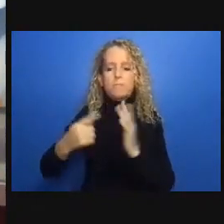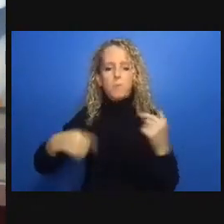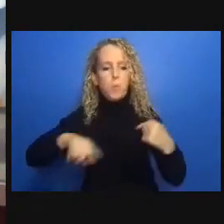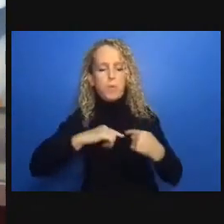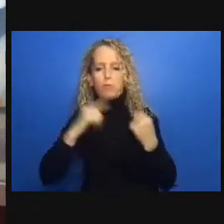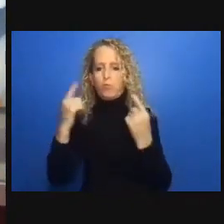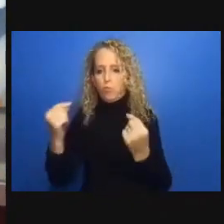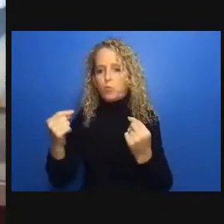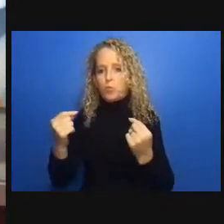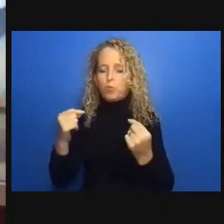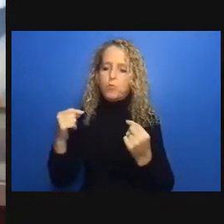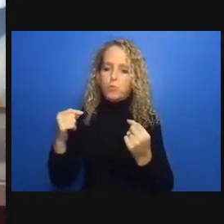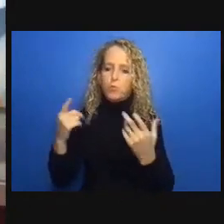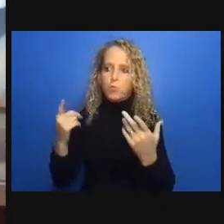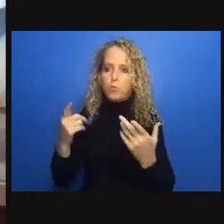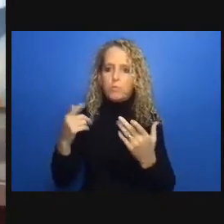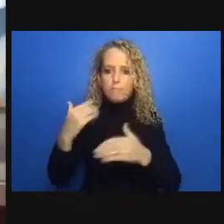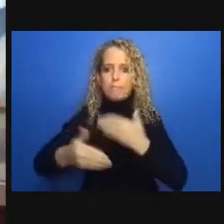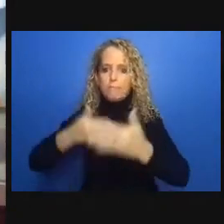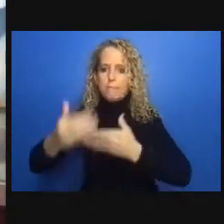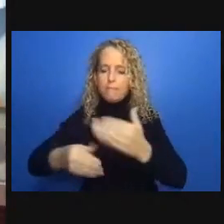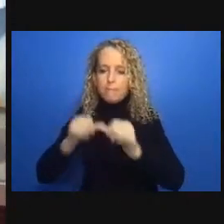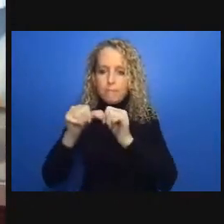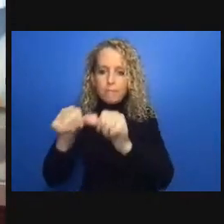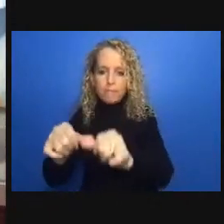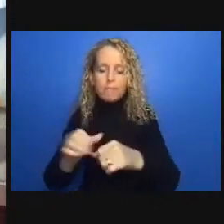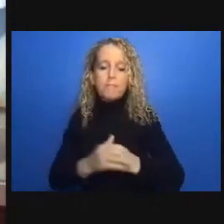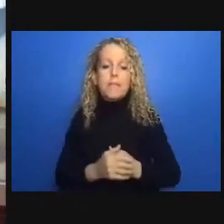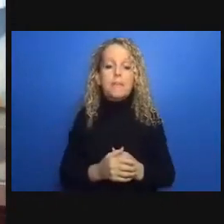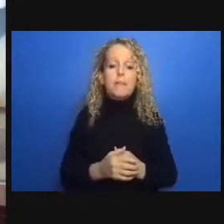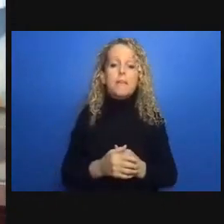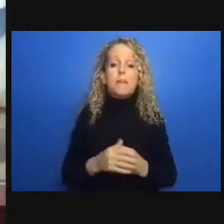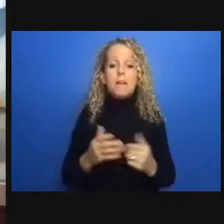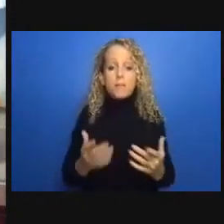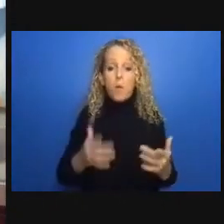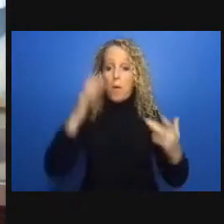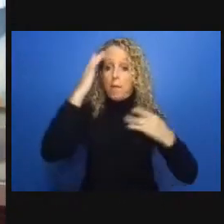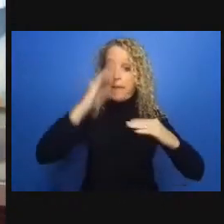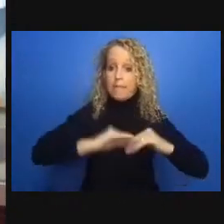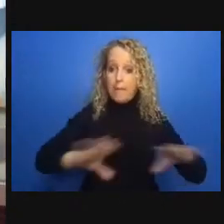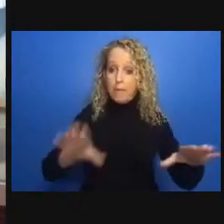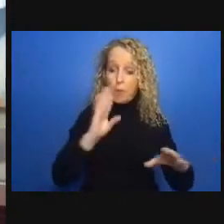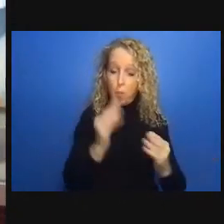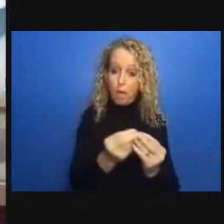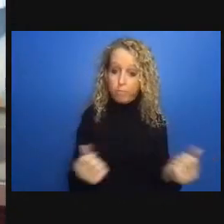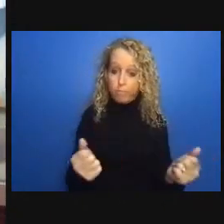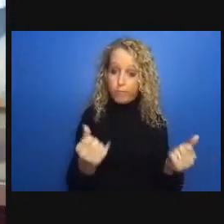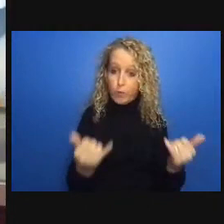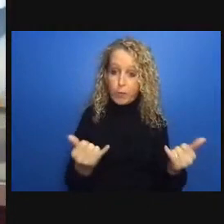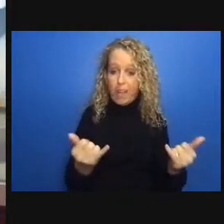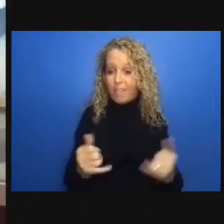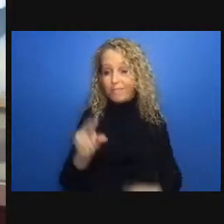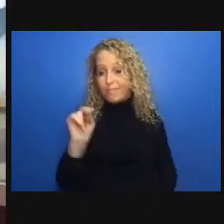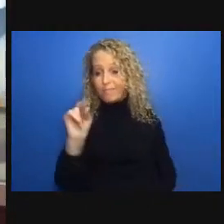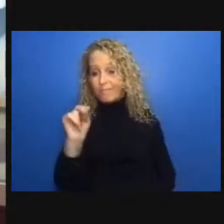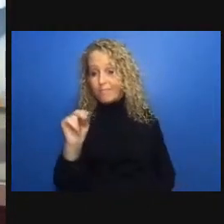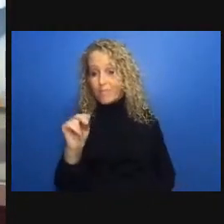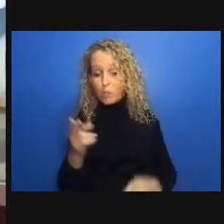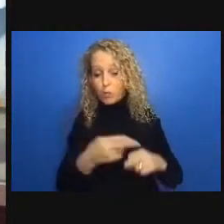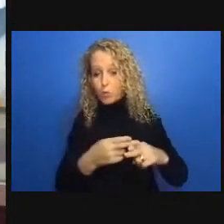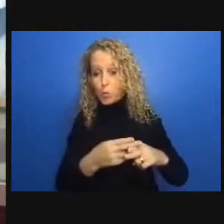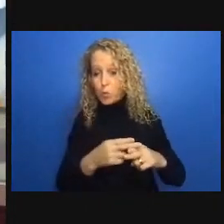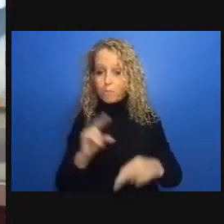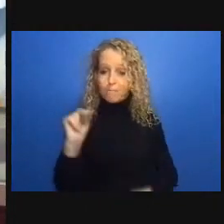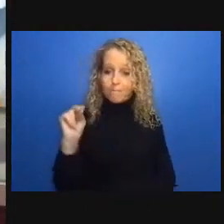And the reality is the pandemic, it's not going away, and it's not going away anytime soon.